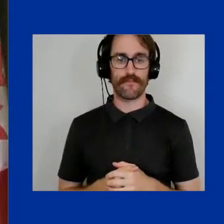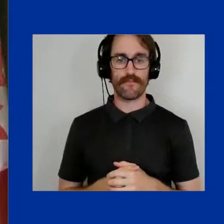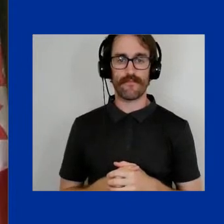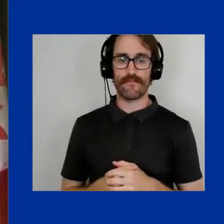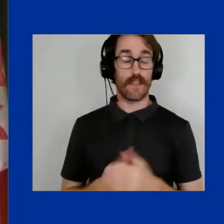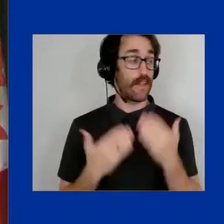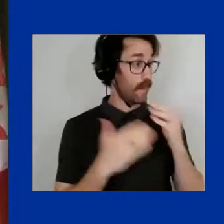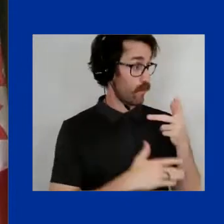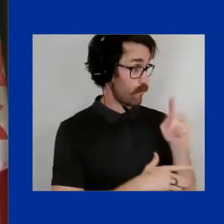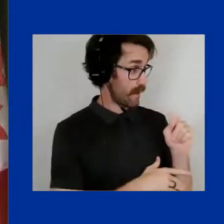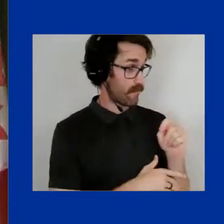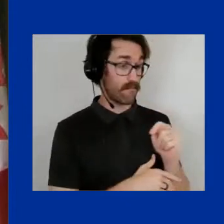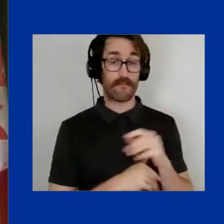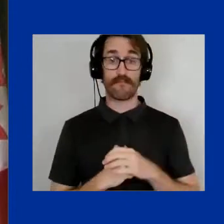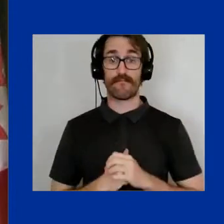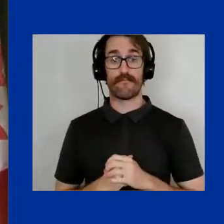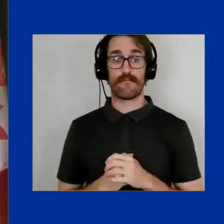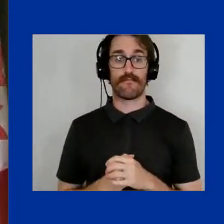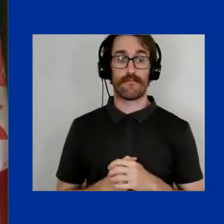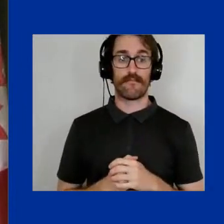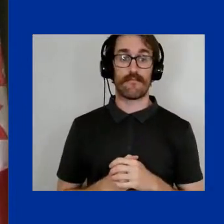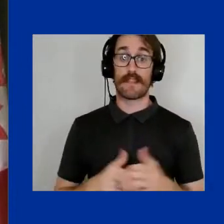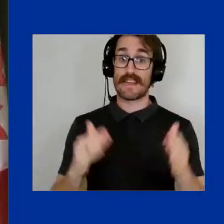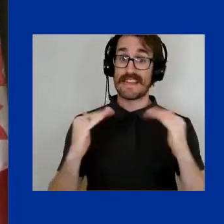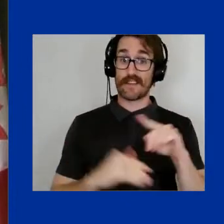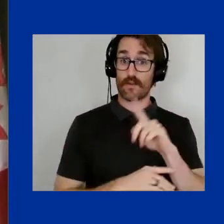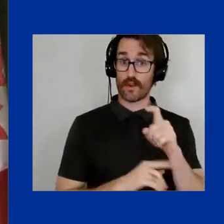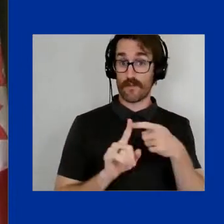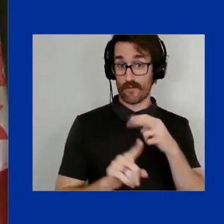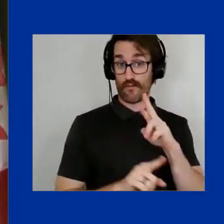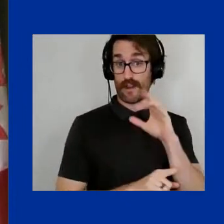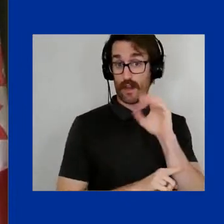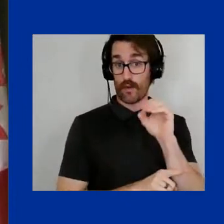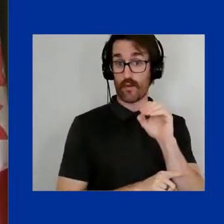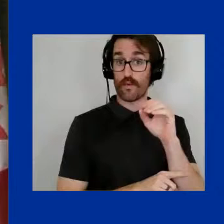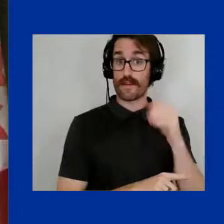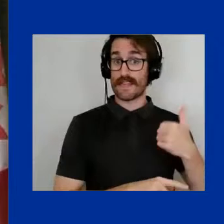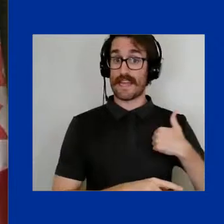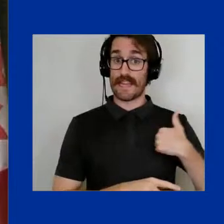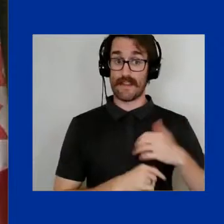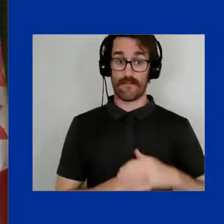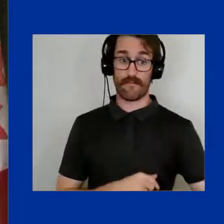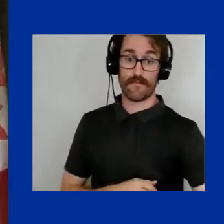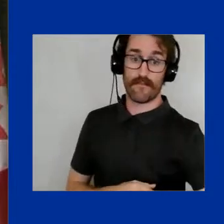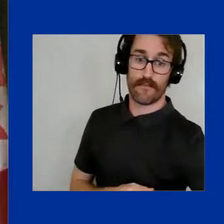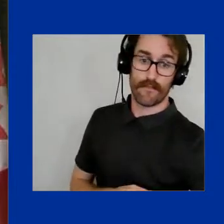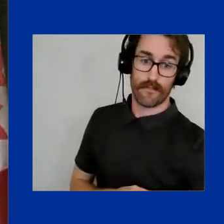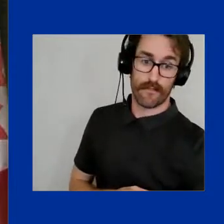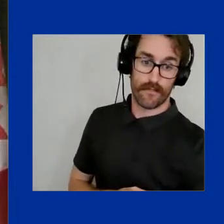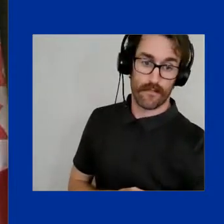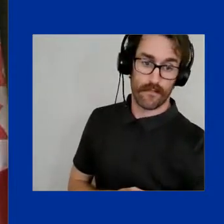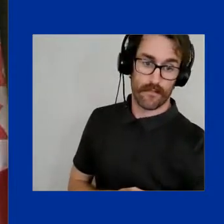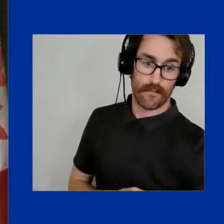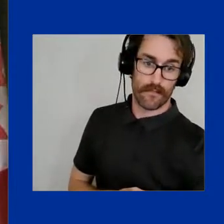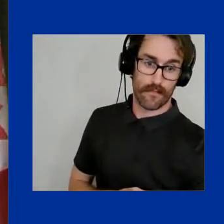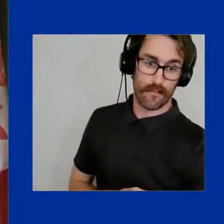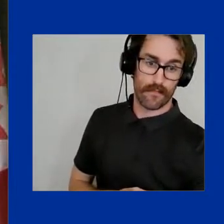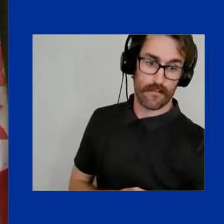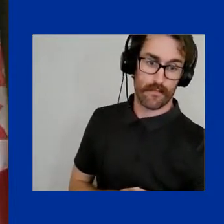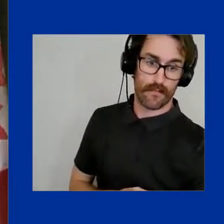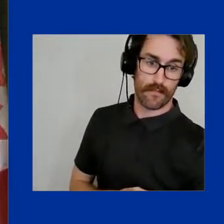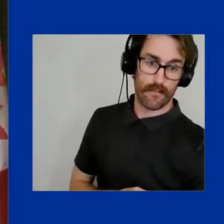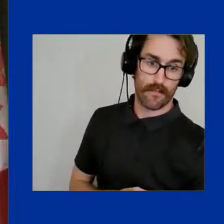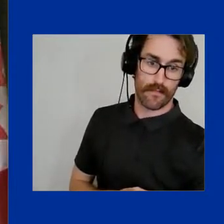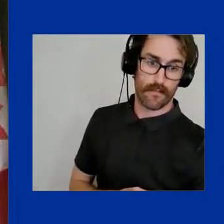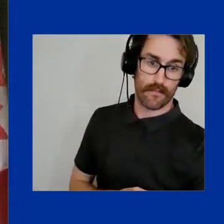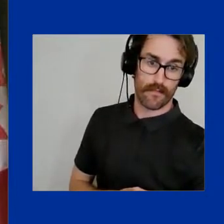Thank you, Pat. La prochaine question sera de Radio-Canada. Benjamin Vachet. The question will be from Radio-Canada. You have the floor. Go ahead.